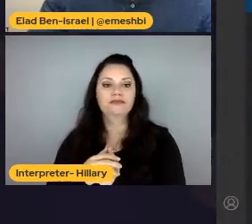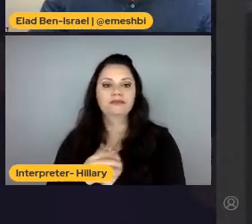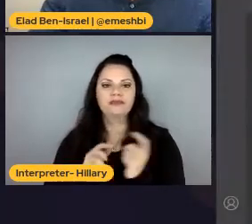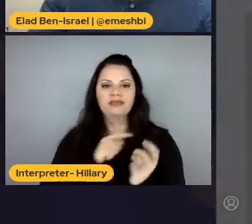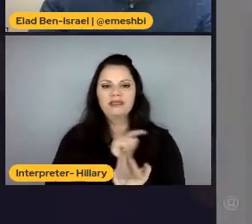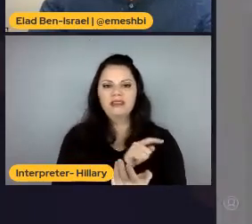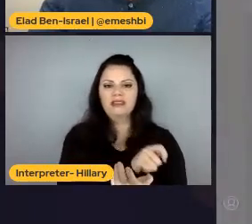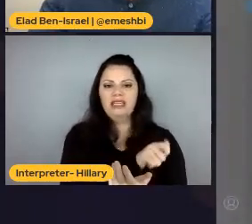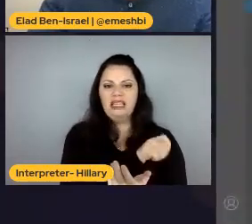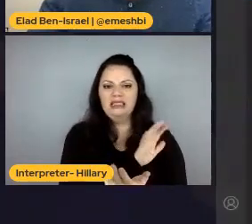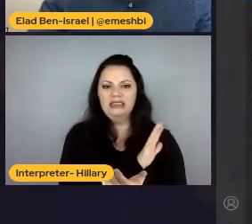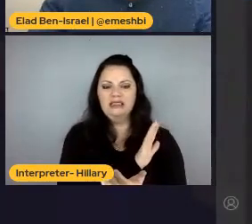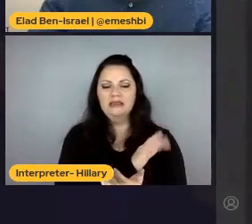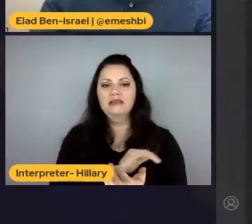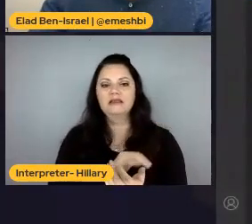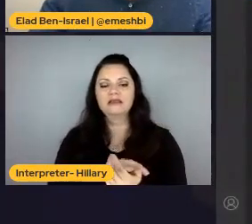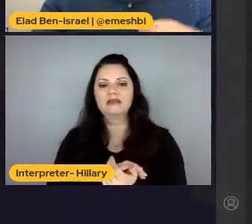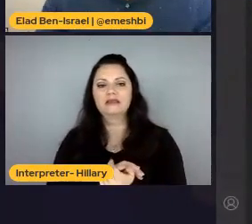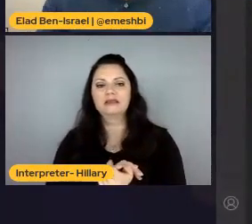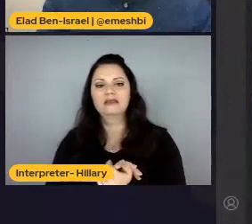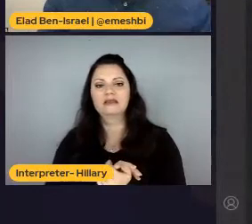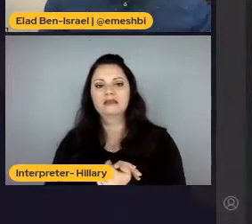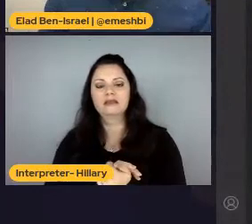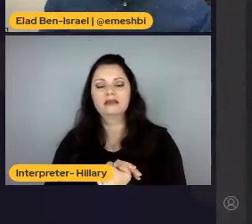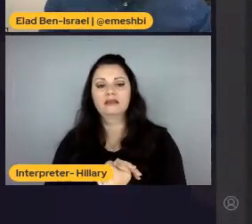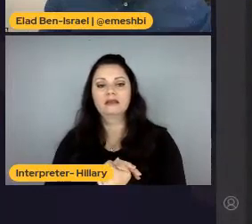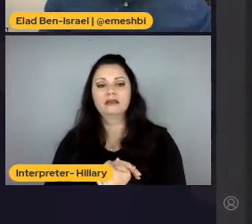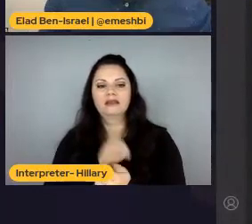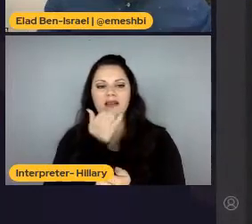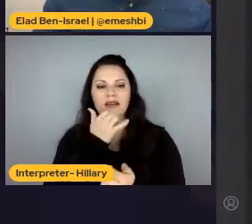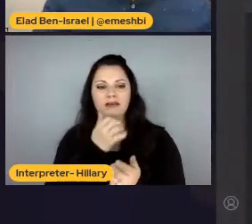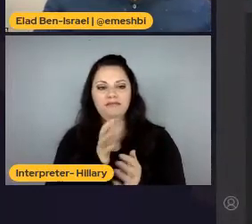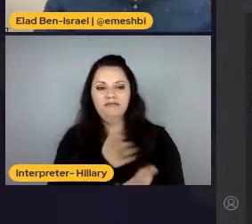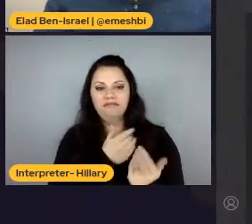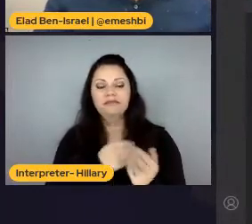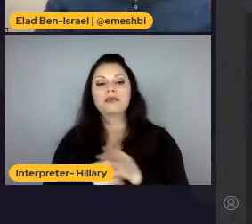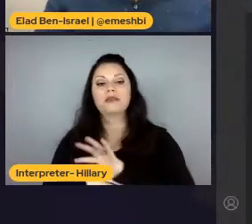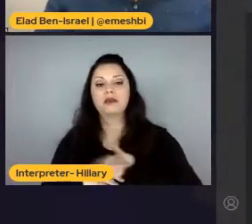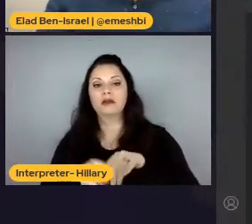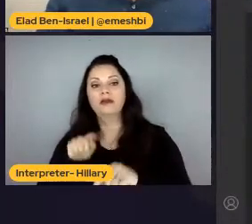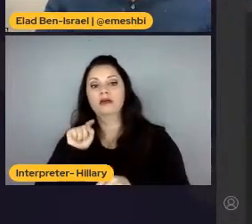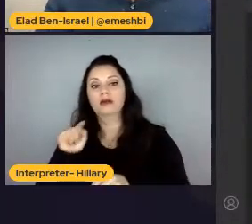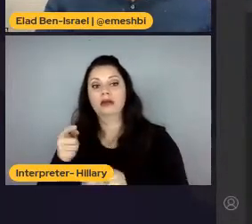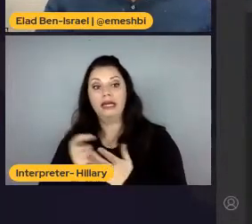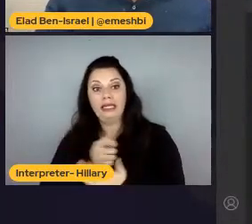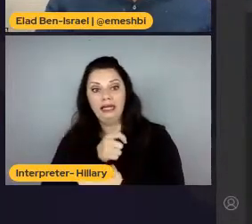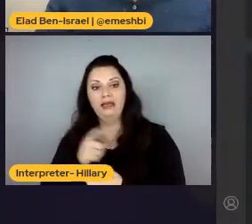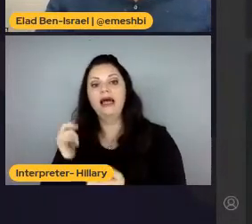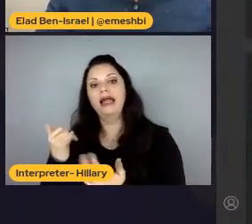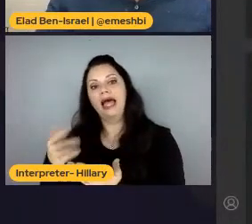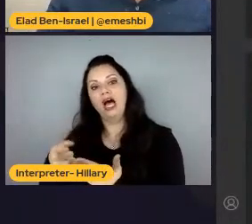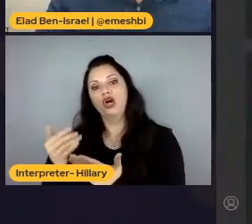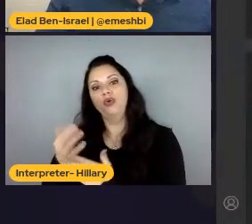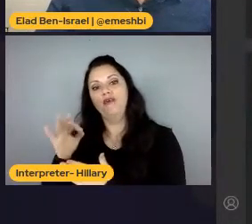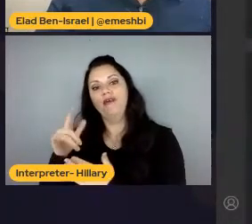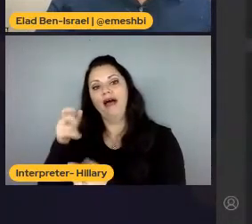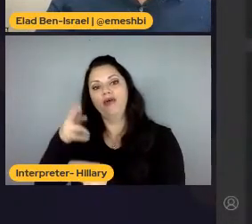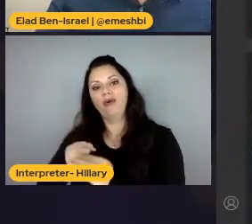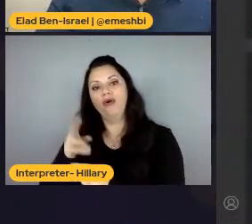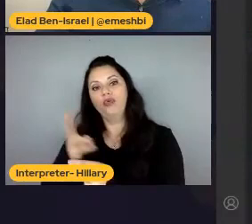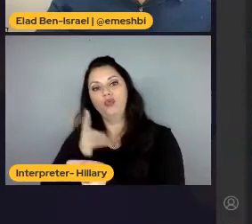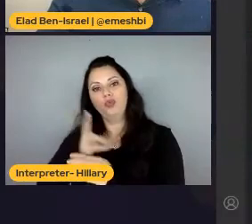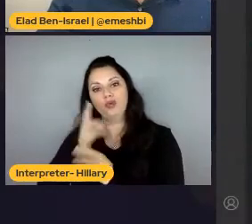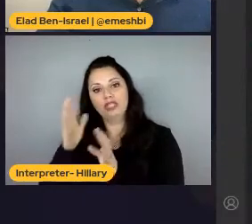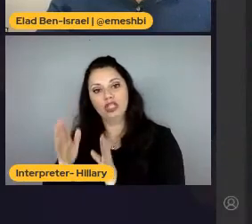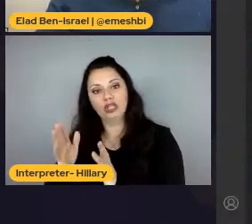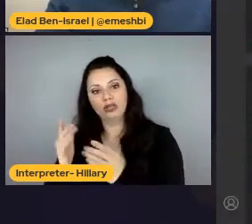file so it's not gonna yell at me. And as soon as I save this, I can see that I have a new file called user. Let's open it